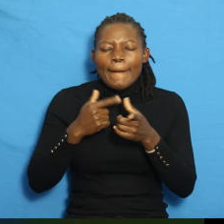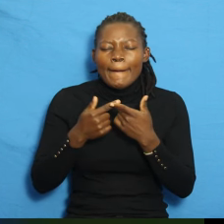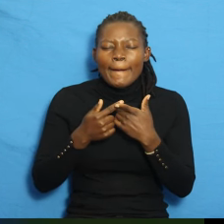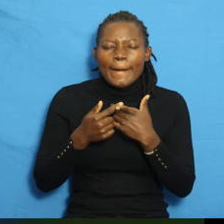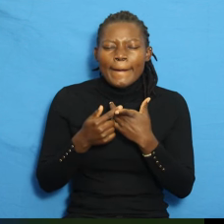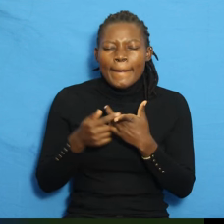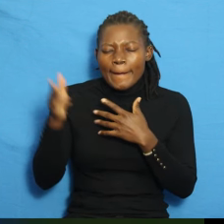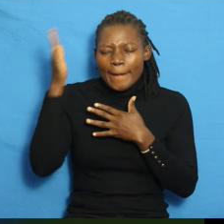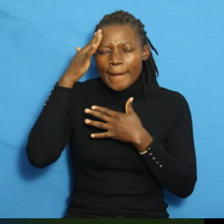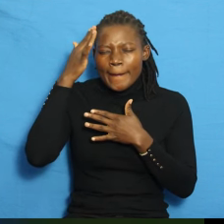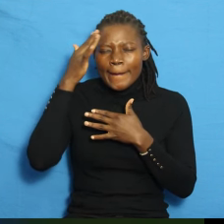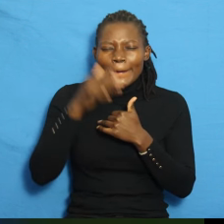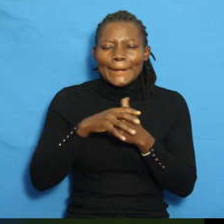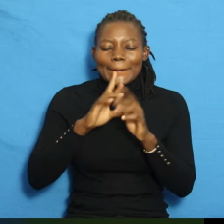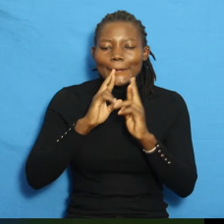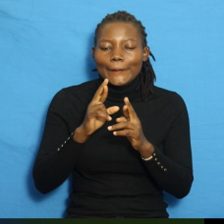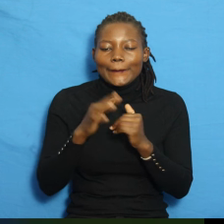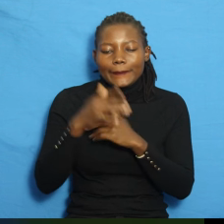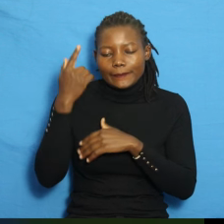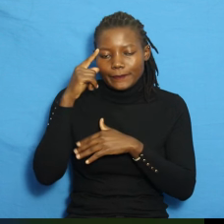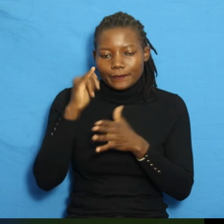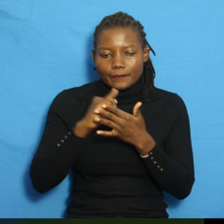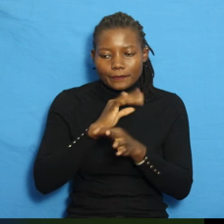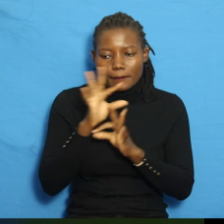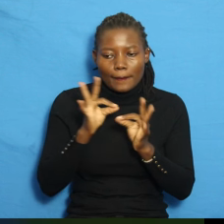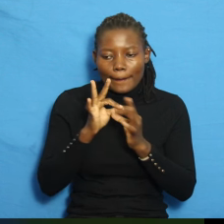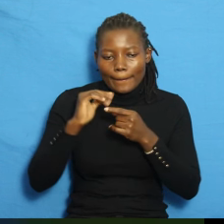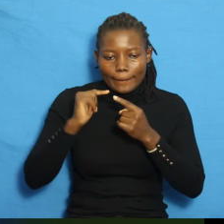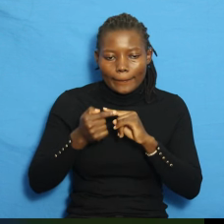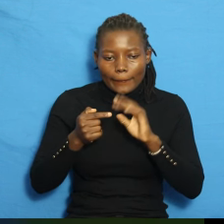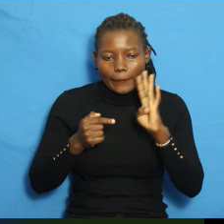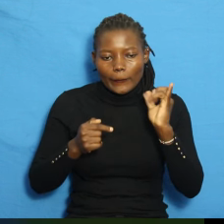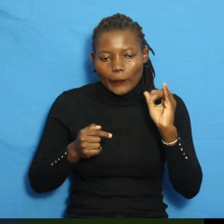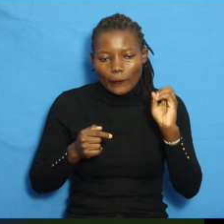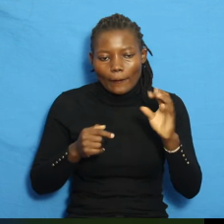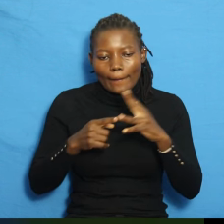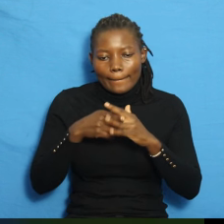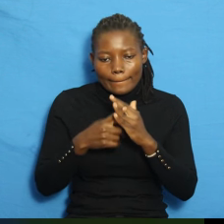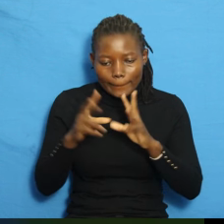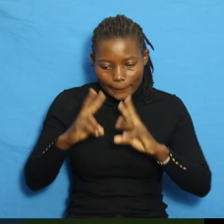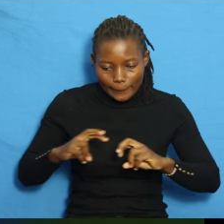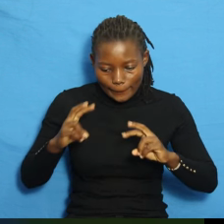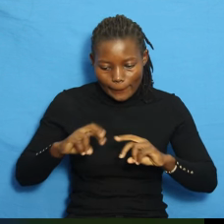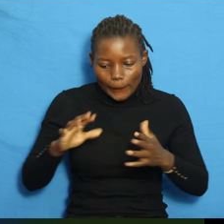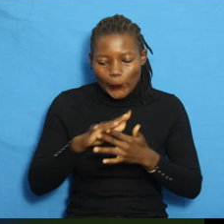potential causes of disease and injury. So, biomechanical research is a